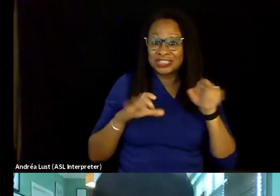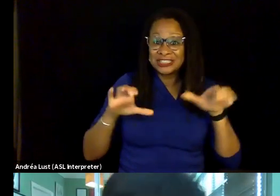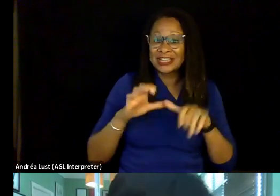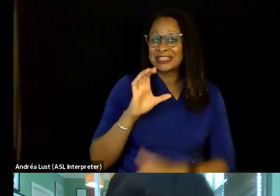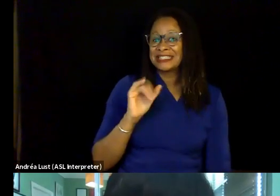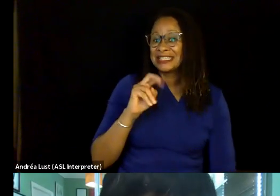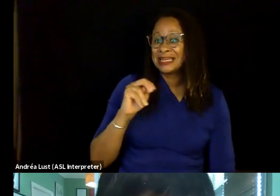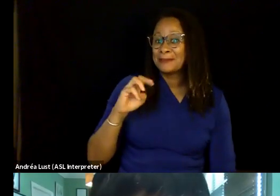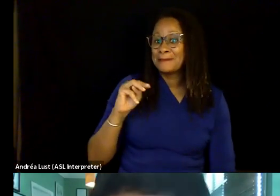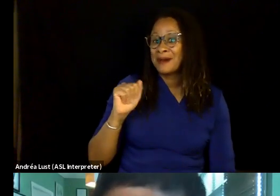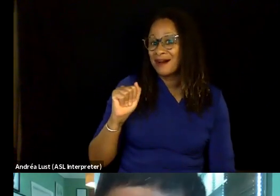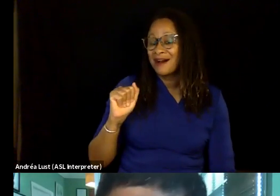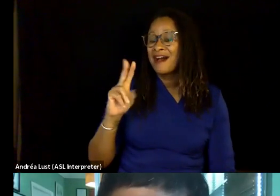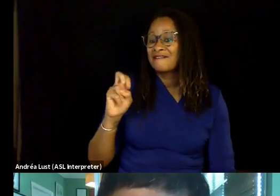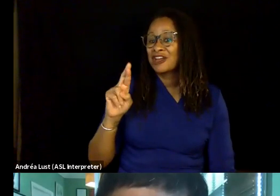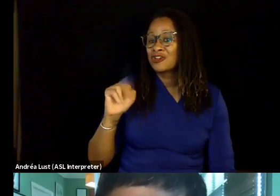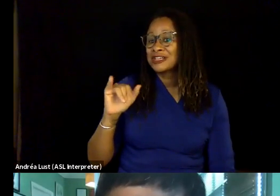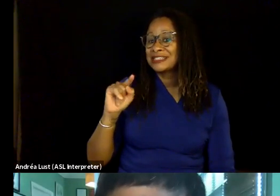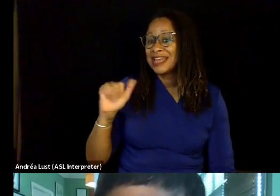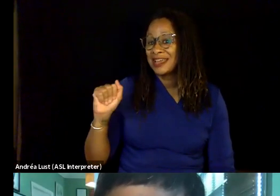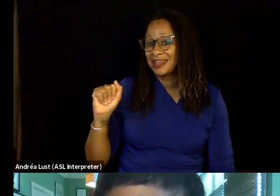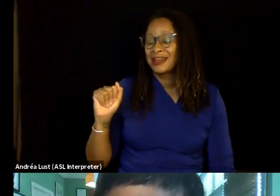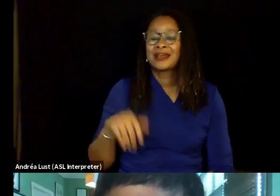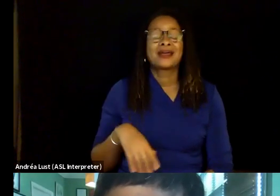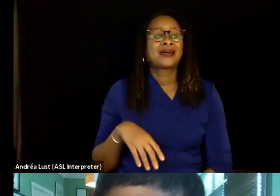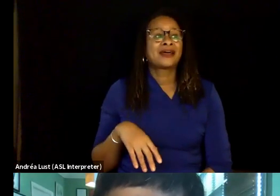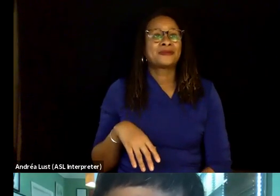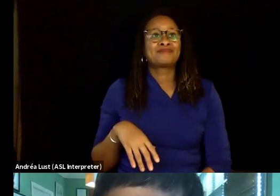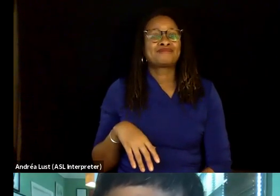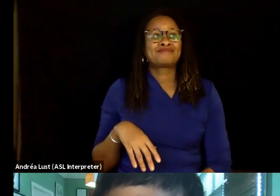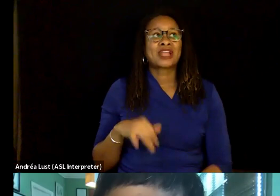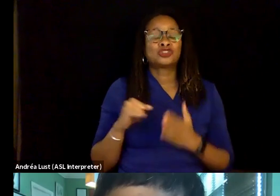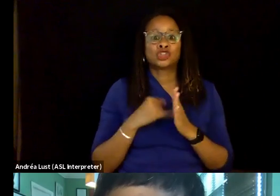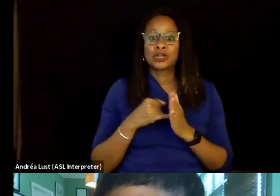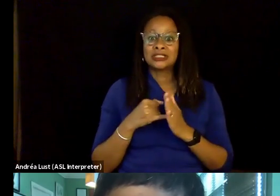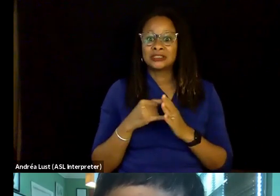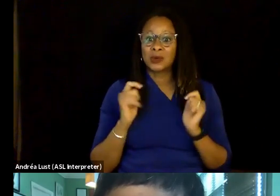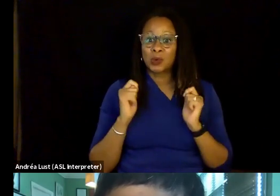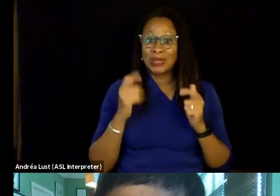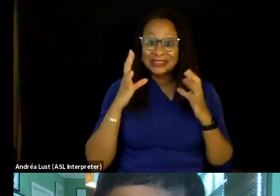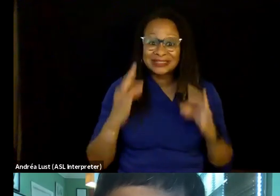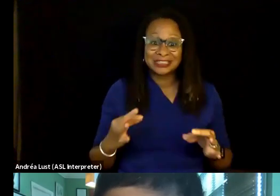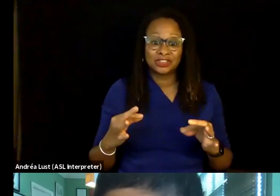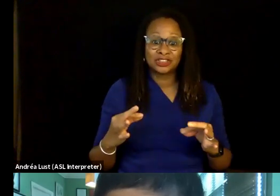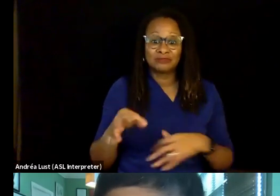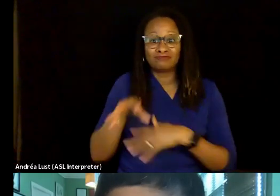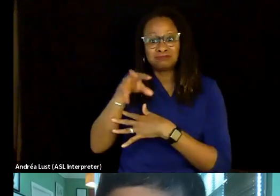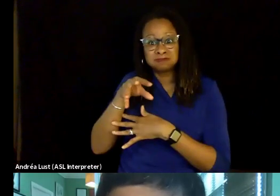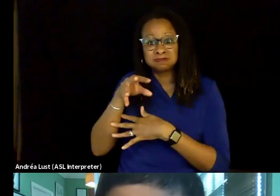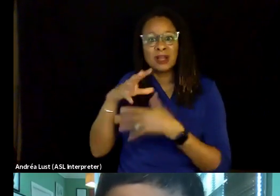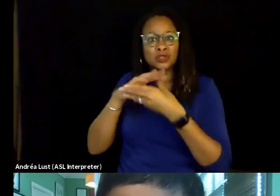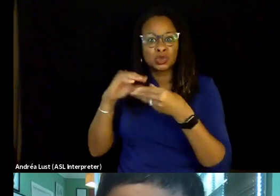verite, but journalists have like, you know, you shoot, you make a quick decision and you do the